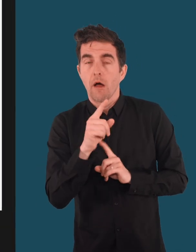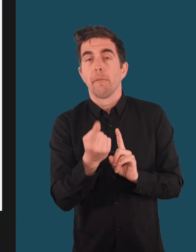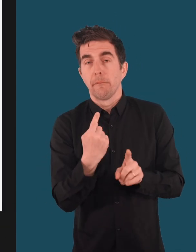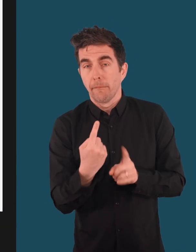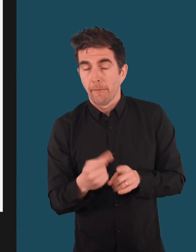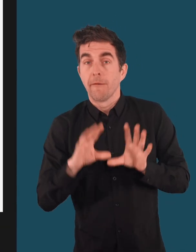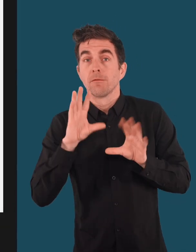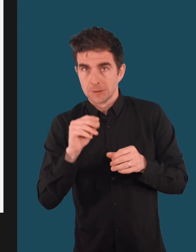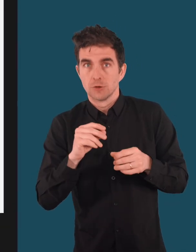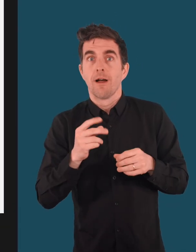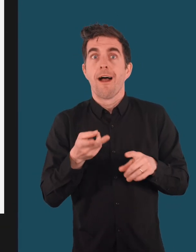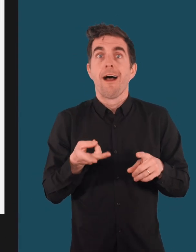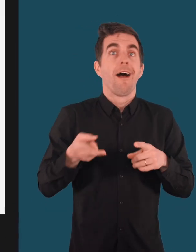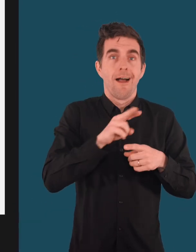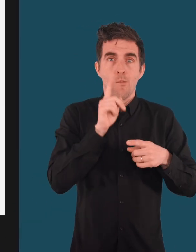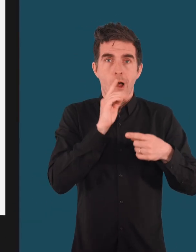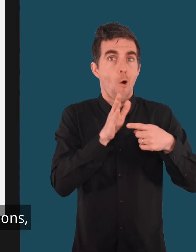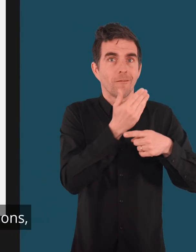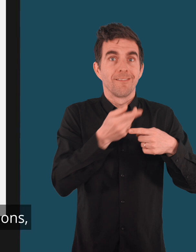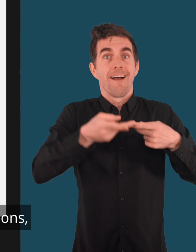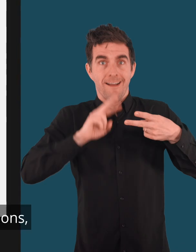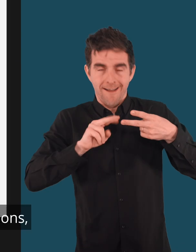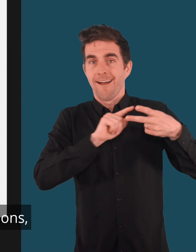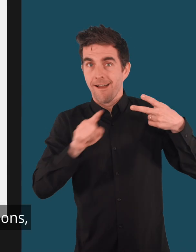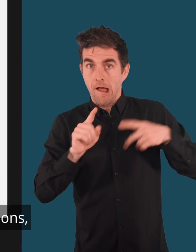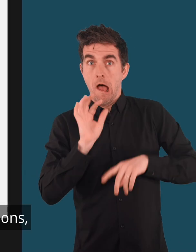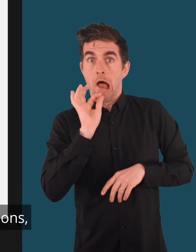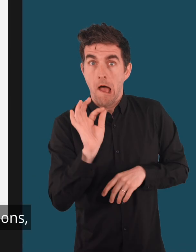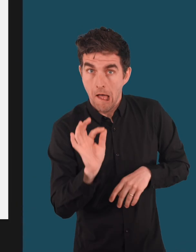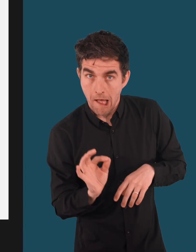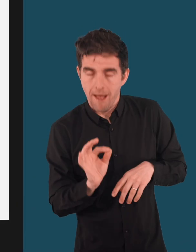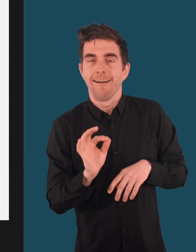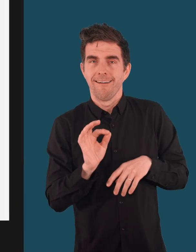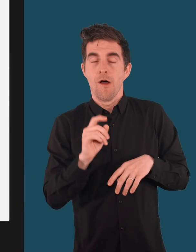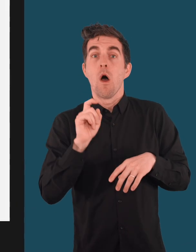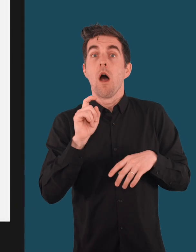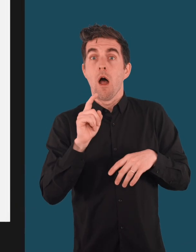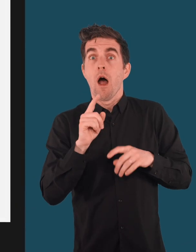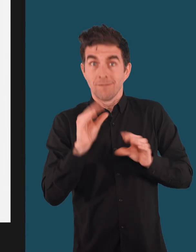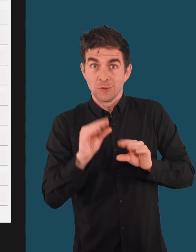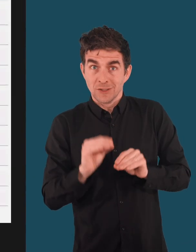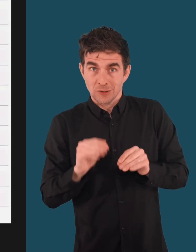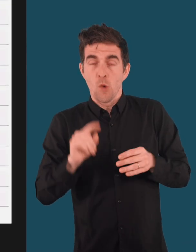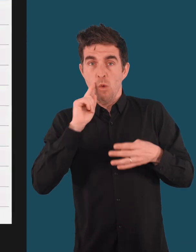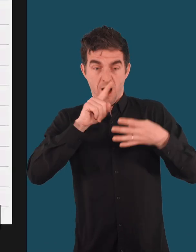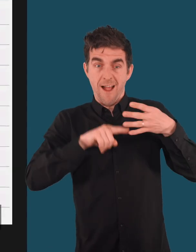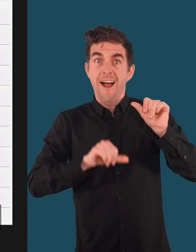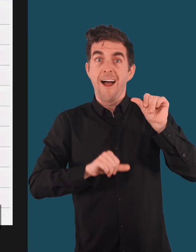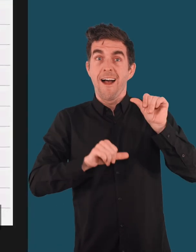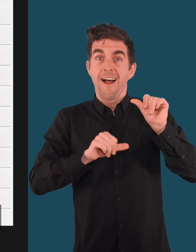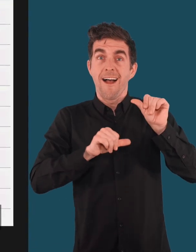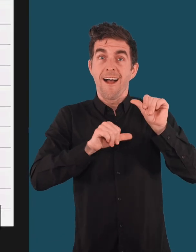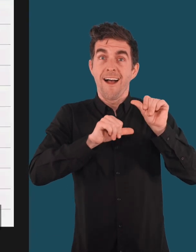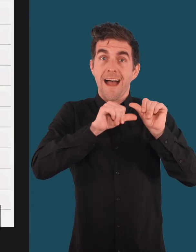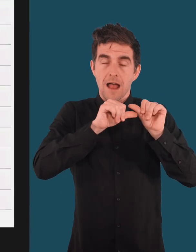series of questions under each heading. When you have answered these questions, the heading will disappear. By clicking on